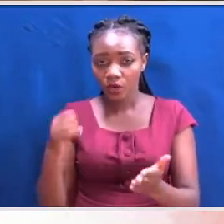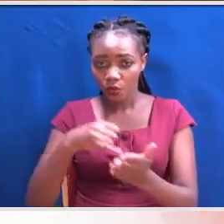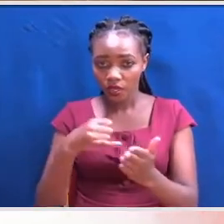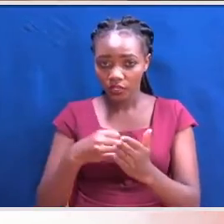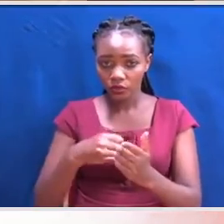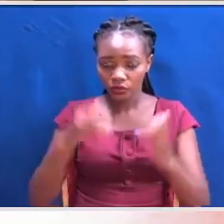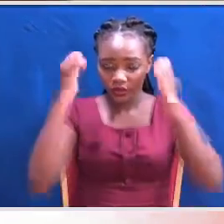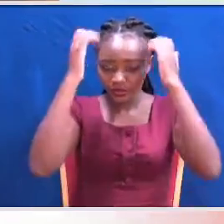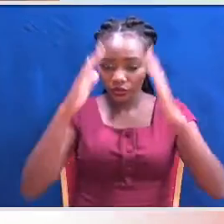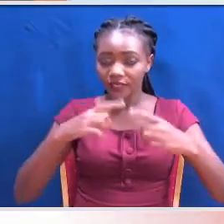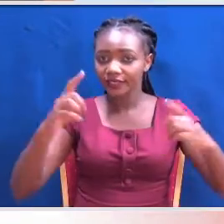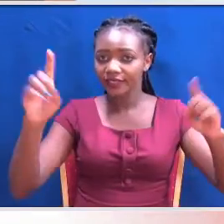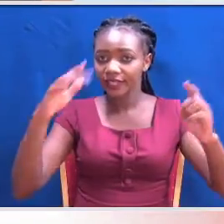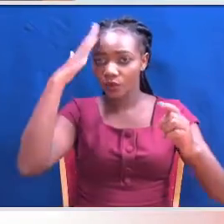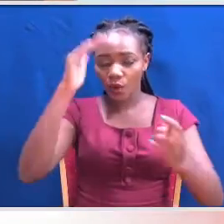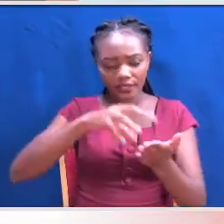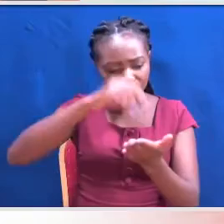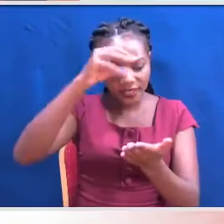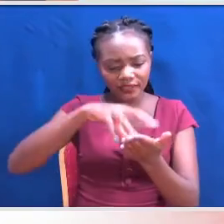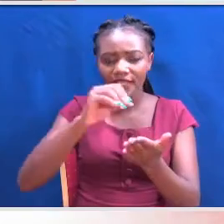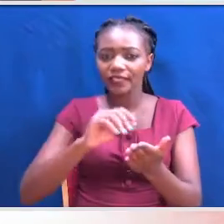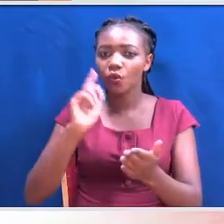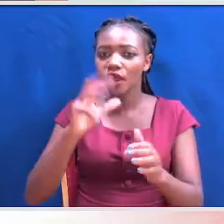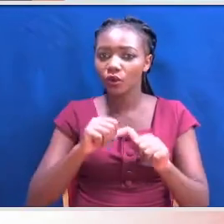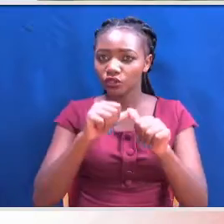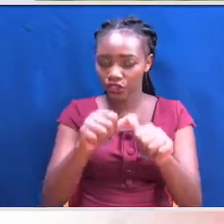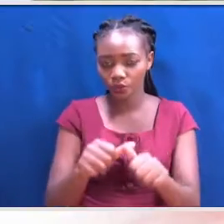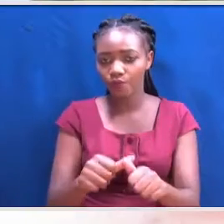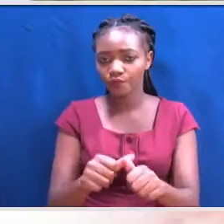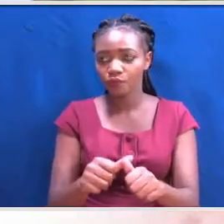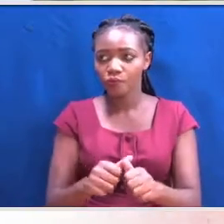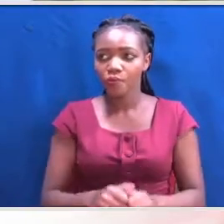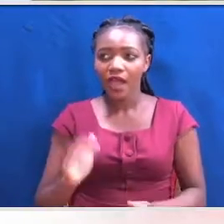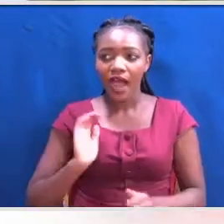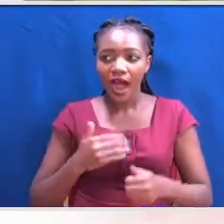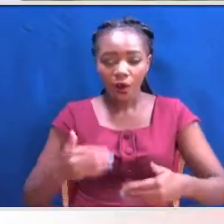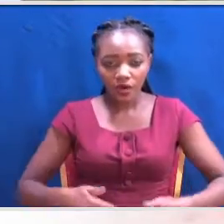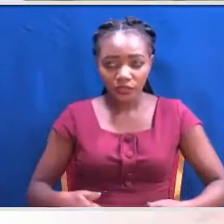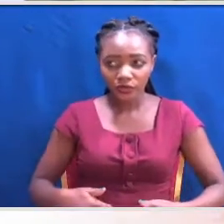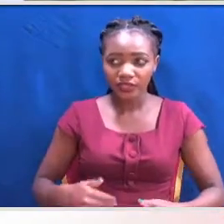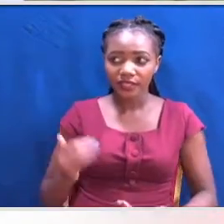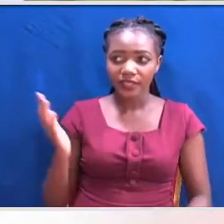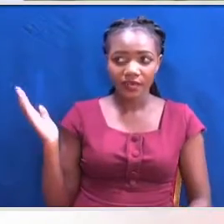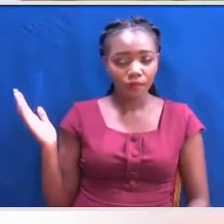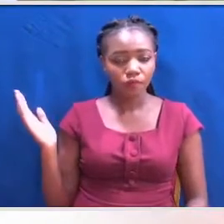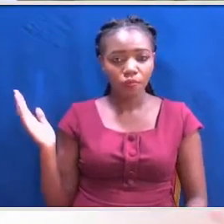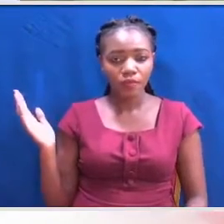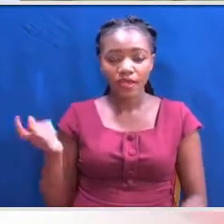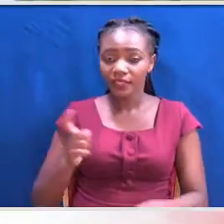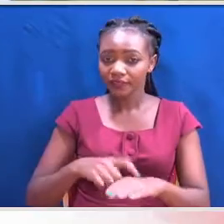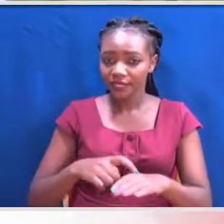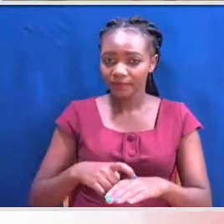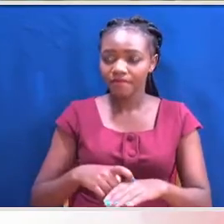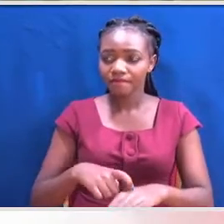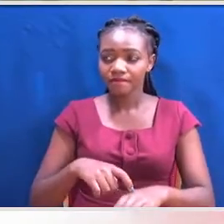performance as their studies now won't be interrupted because of lack of power. Vijana wetu hawa kidogo wakipewa